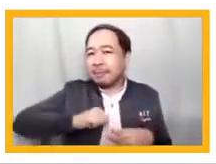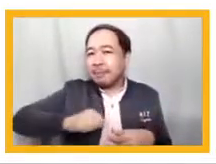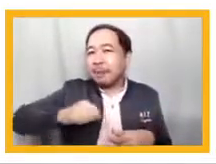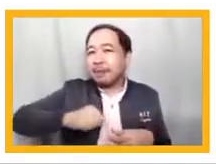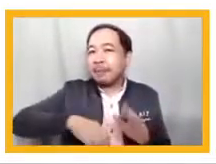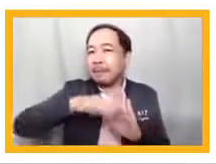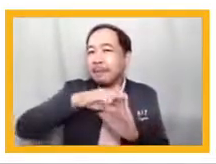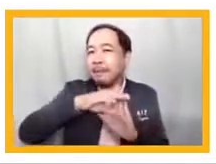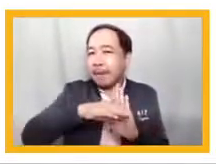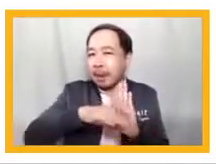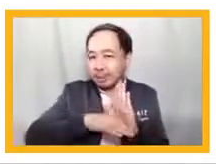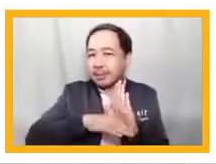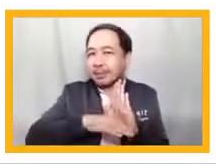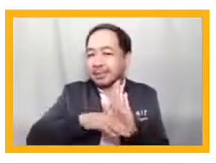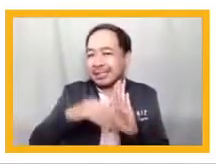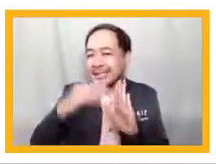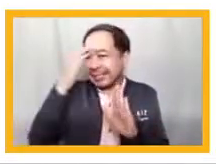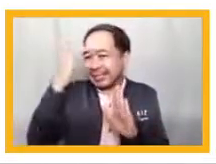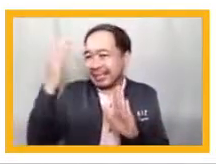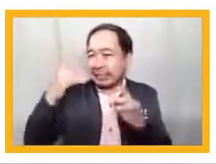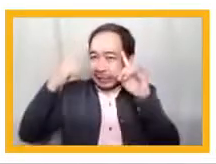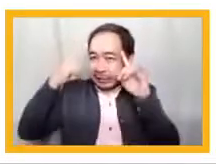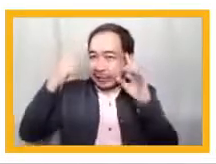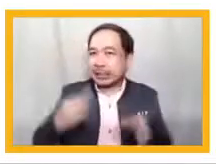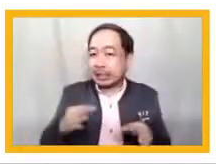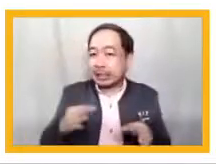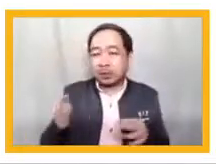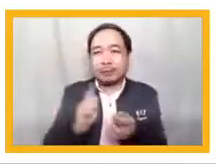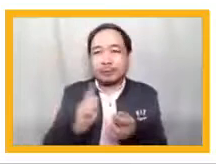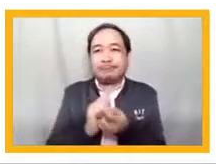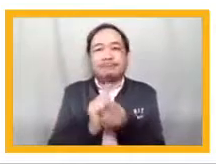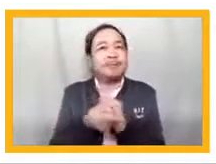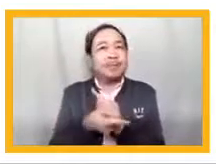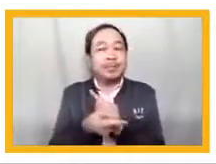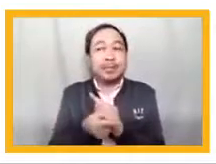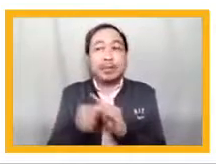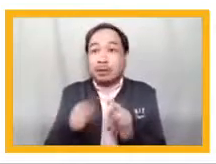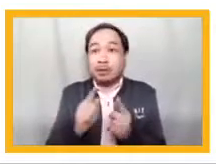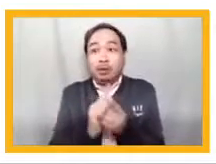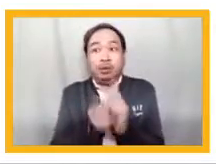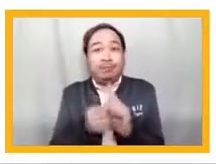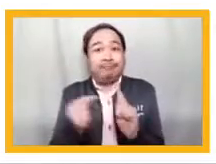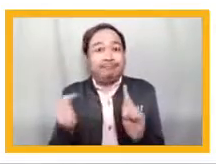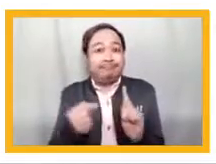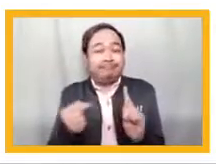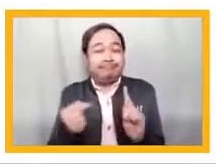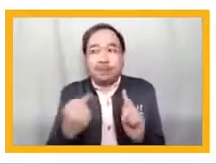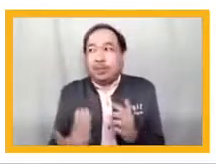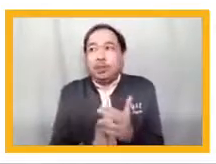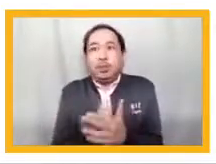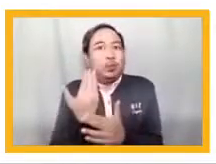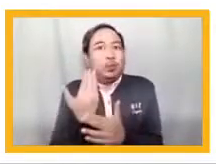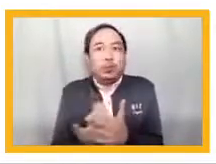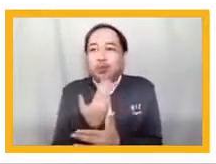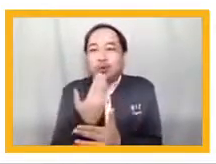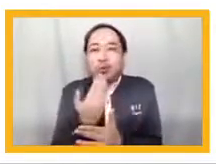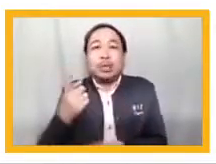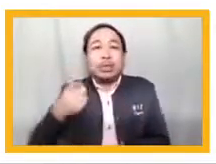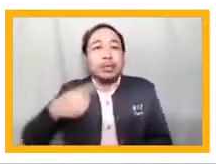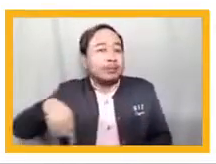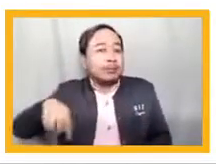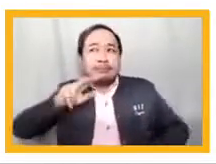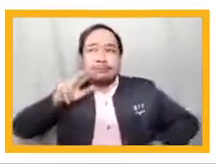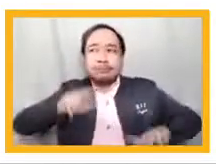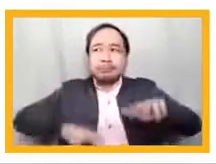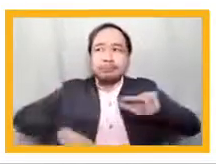transformation, because this transformation apparently is something new for all of us. And we are a kind of, you know,